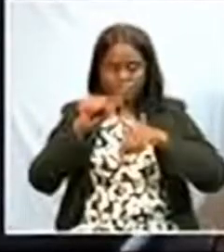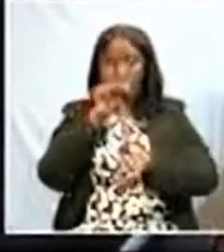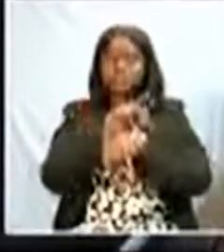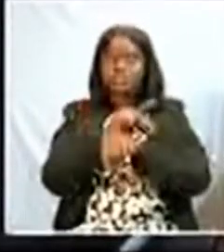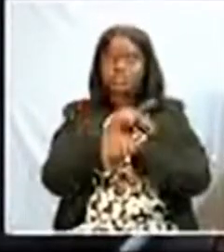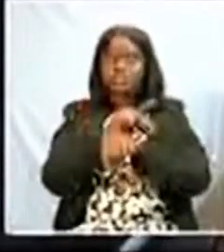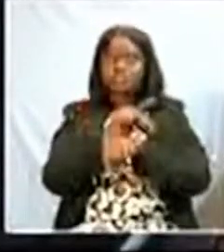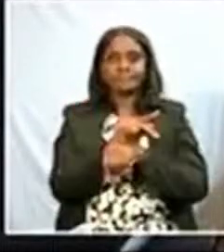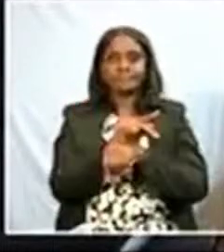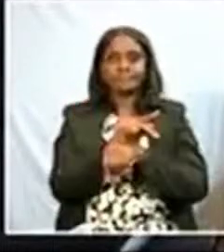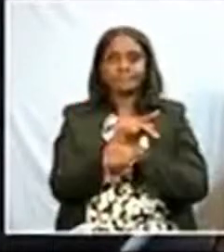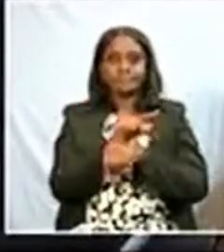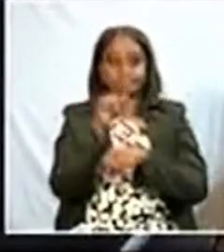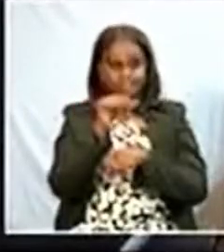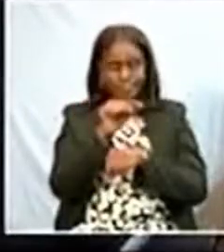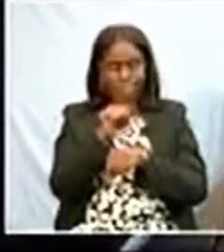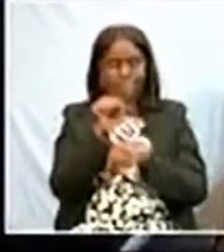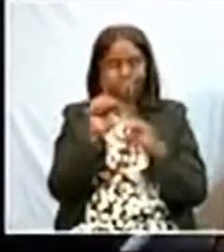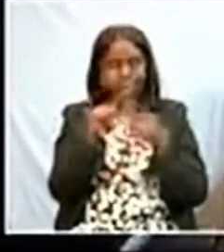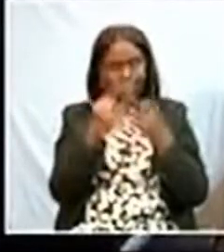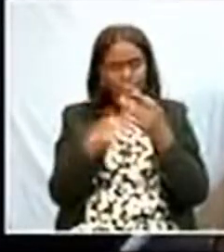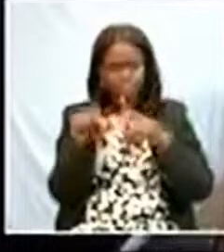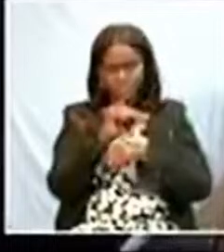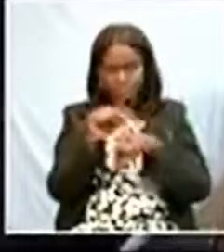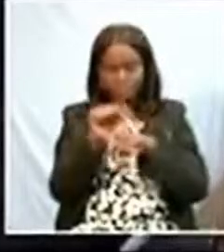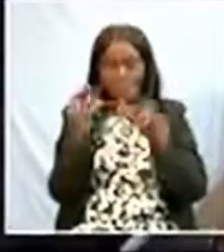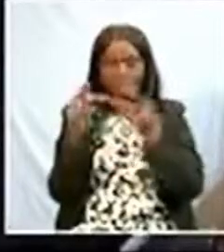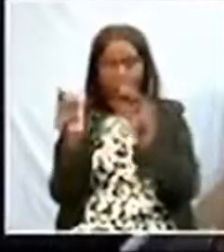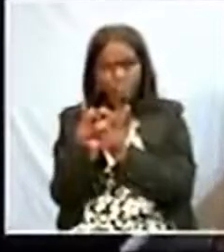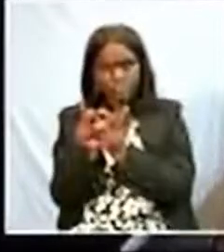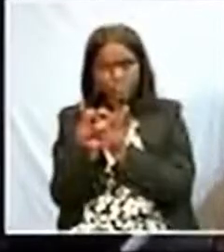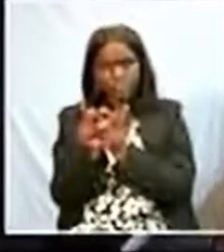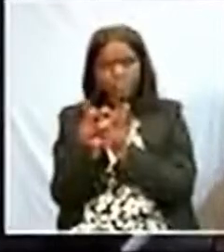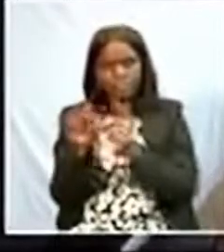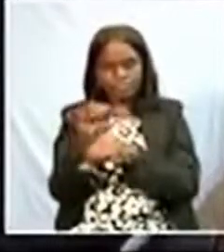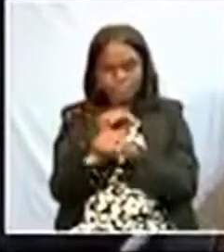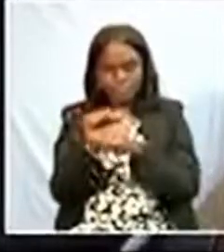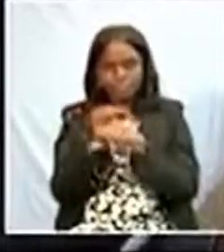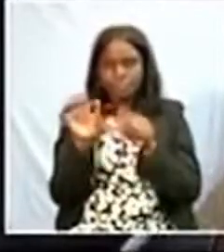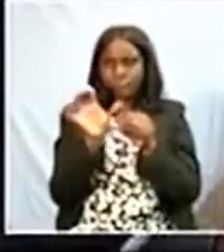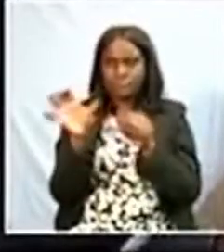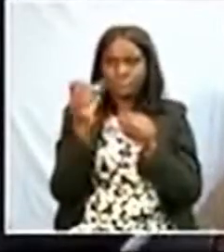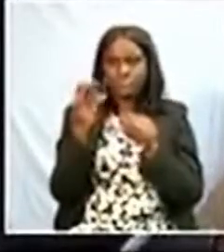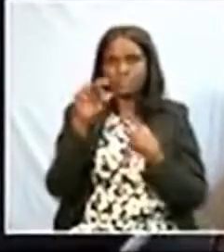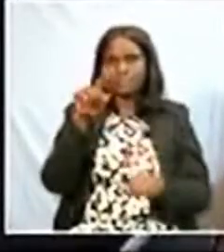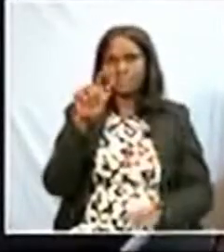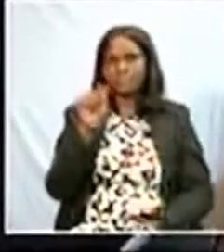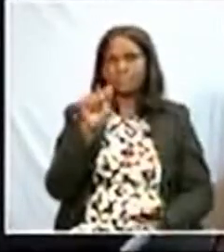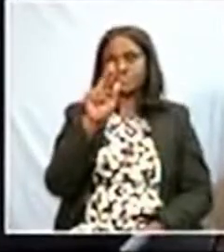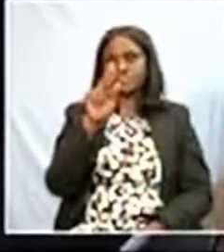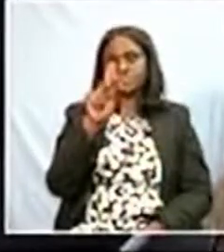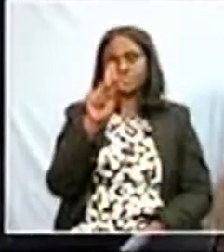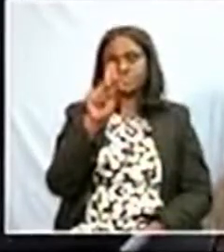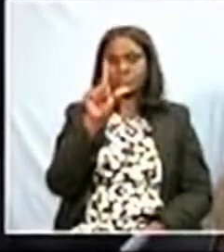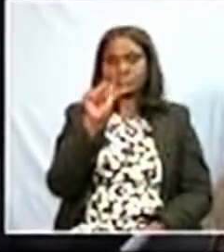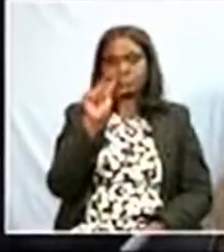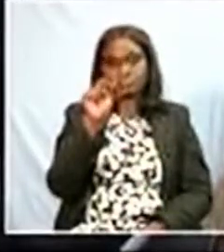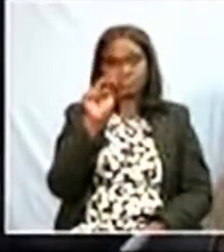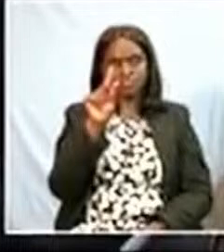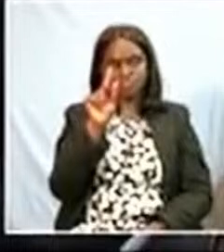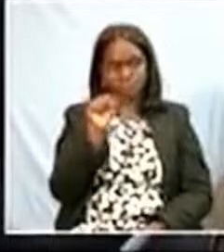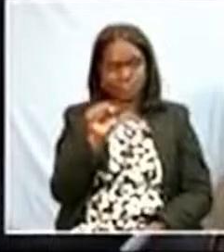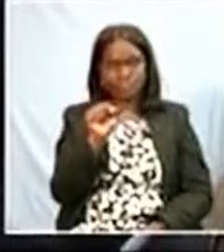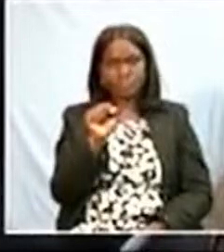project is to the secondary side, secondary section of Parklands. And